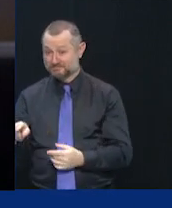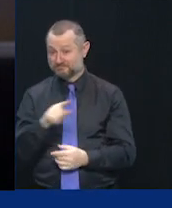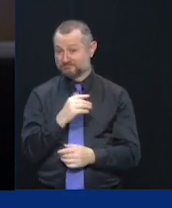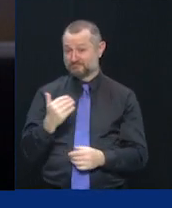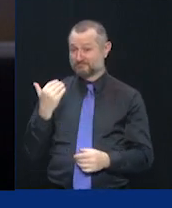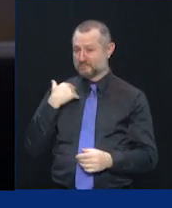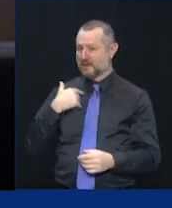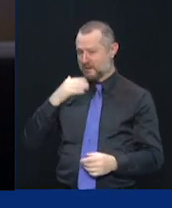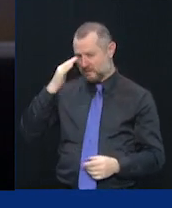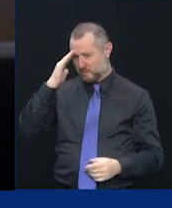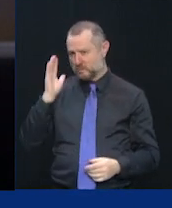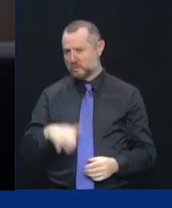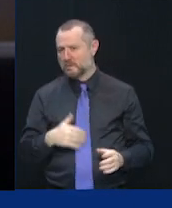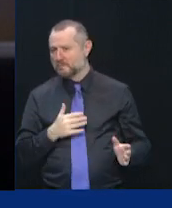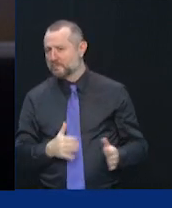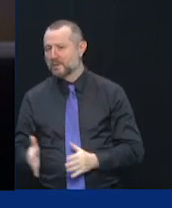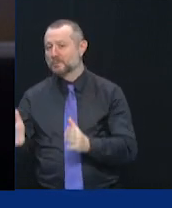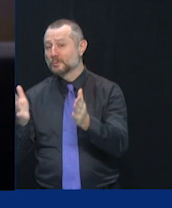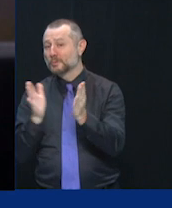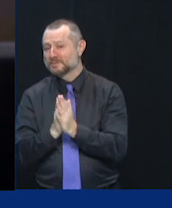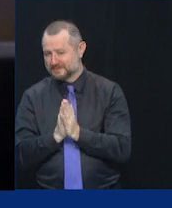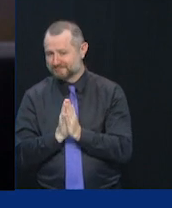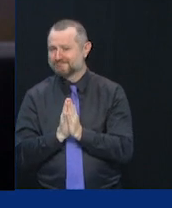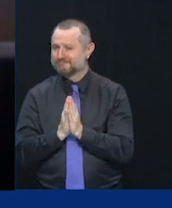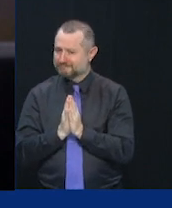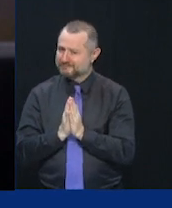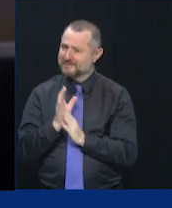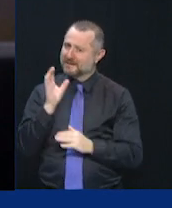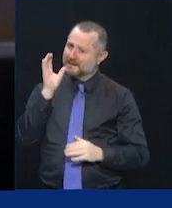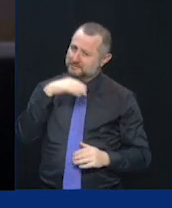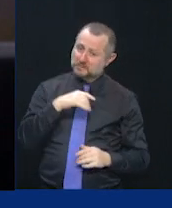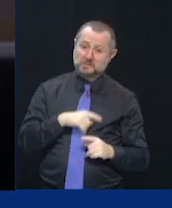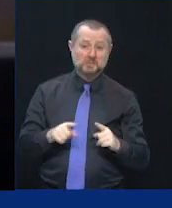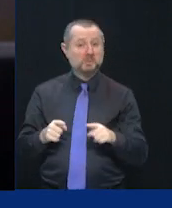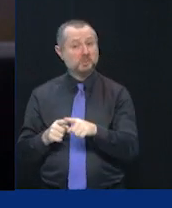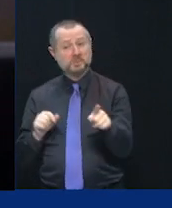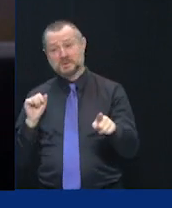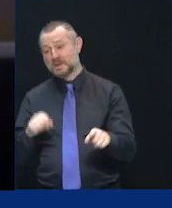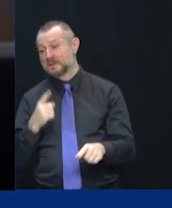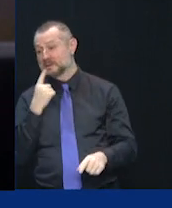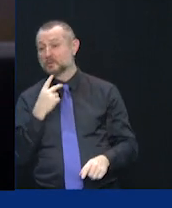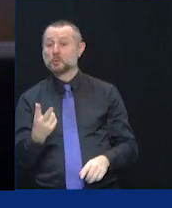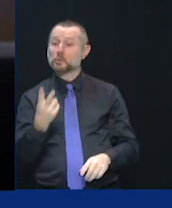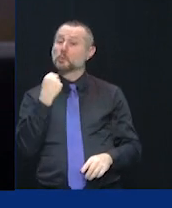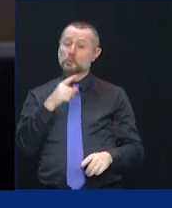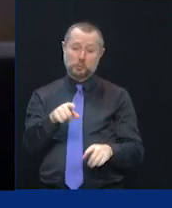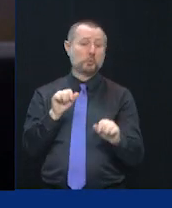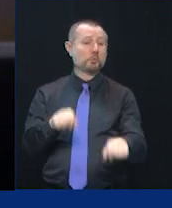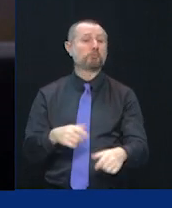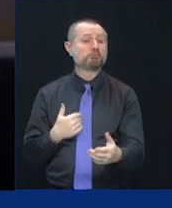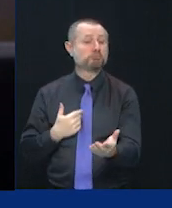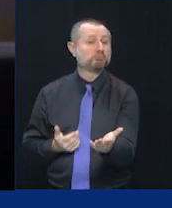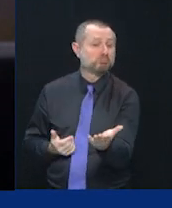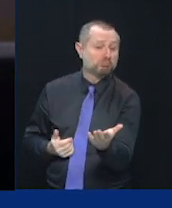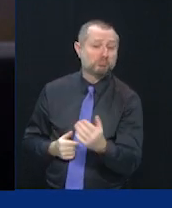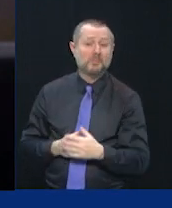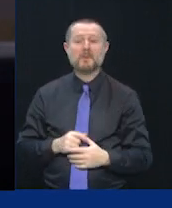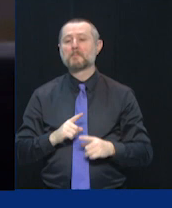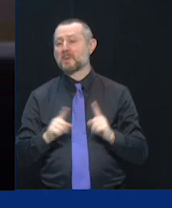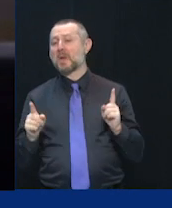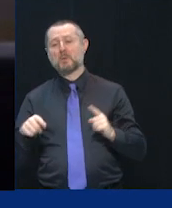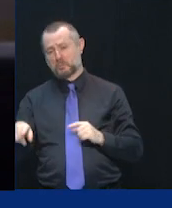unique this request was, and you could have very easily said no, thank you. But you